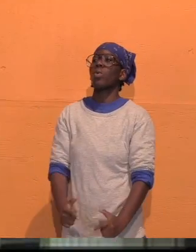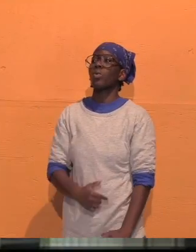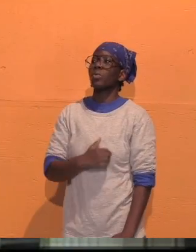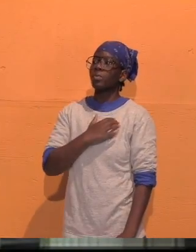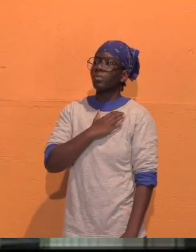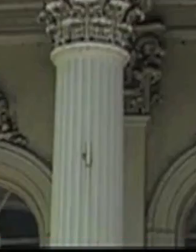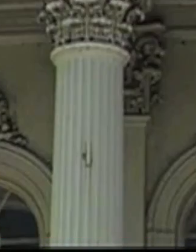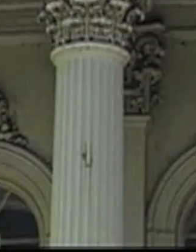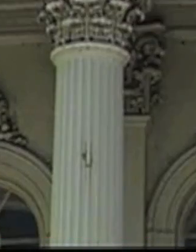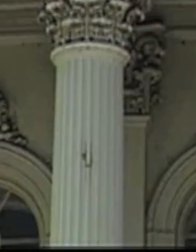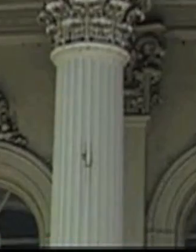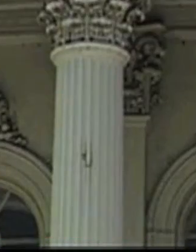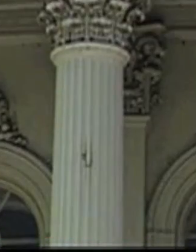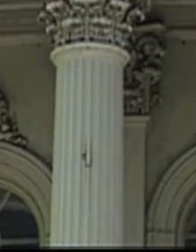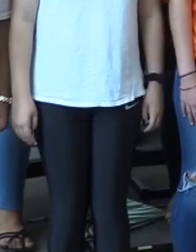for a moment of silence.